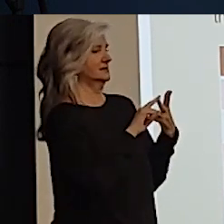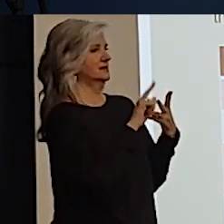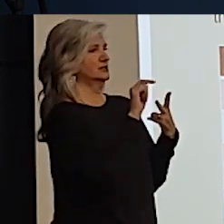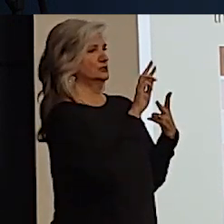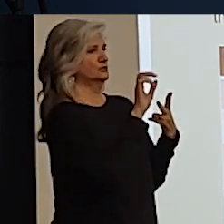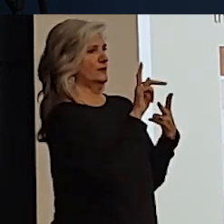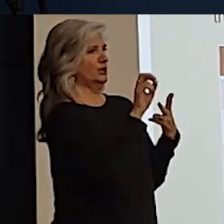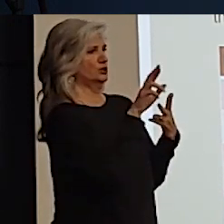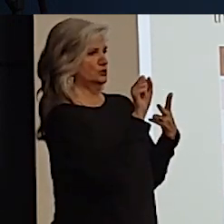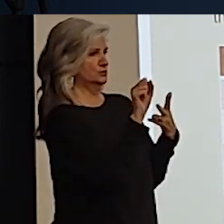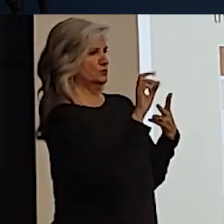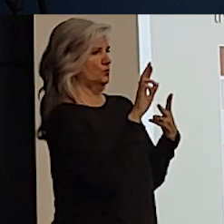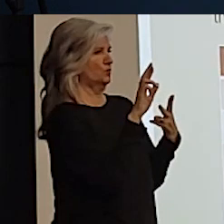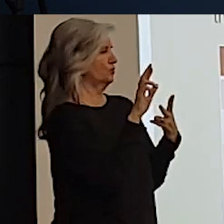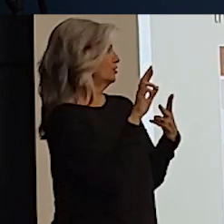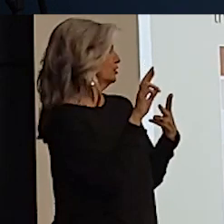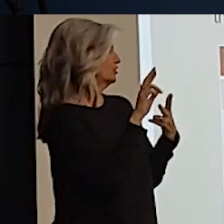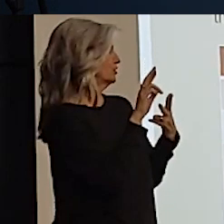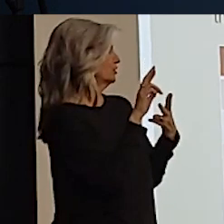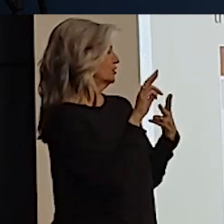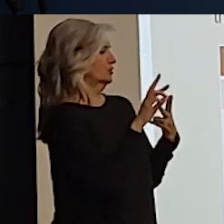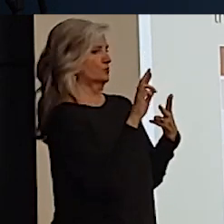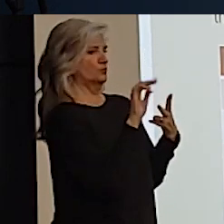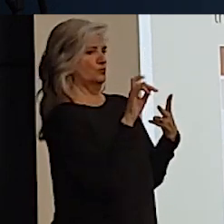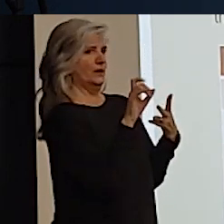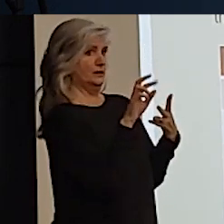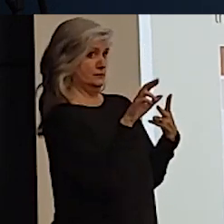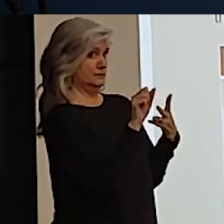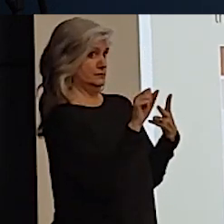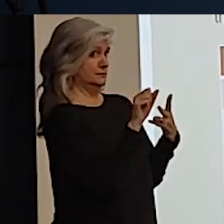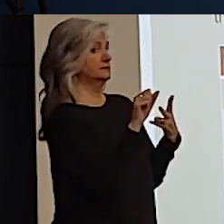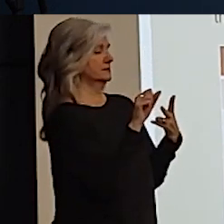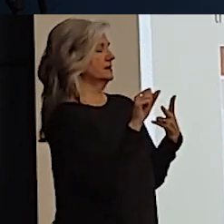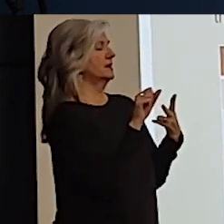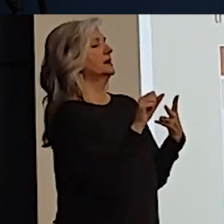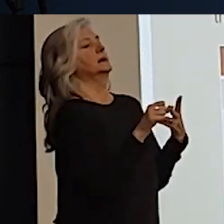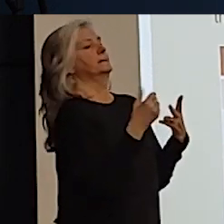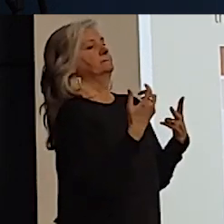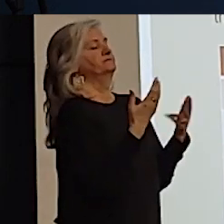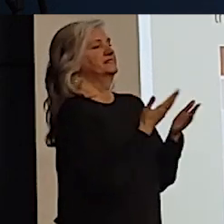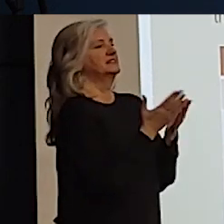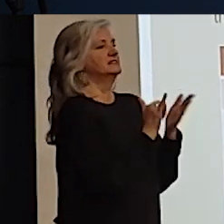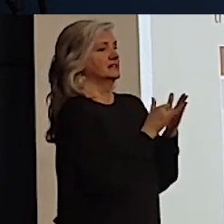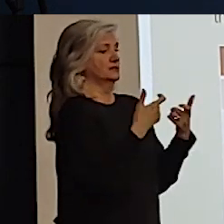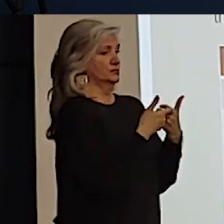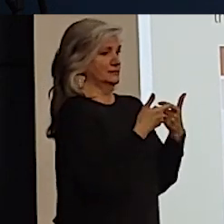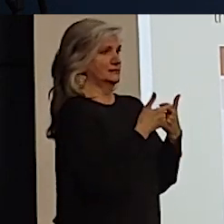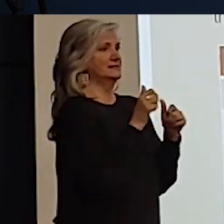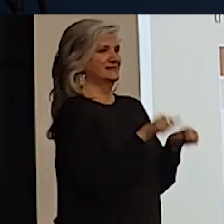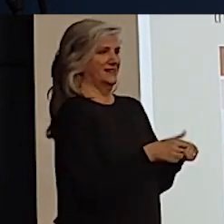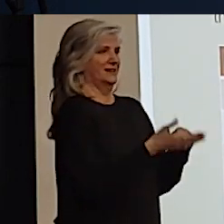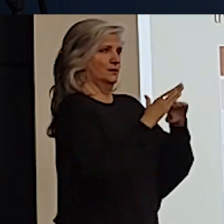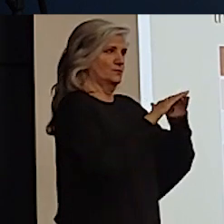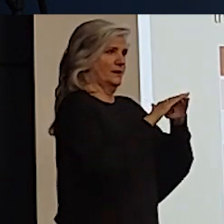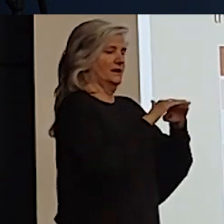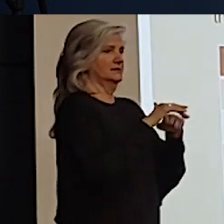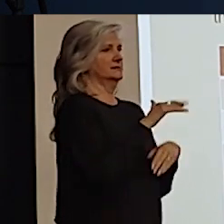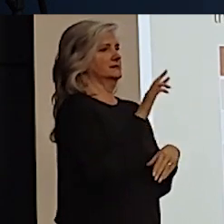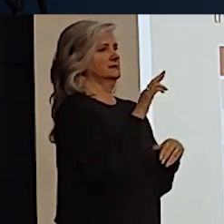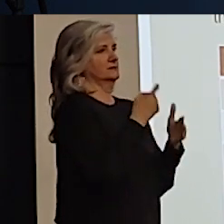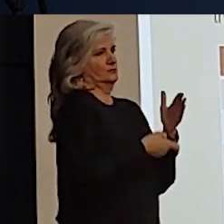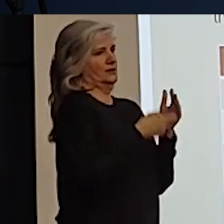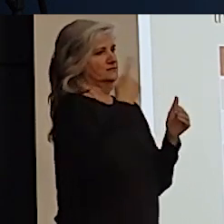or riders, which are adjustable billing mechanisms that utilities can raise rates for